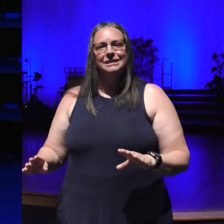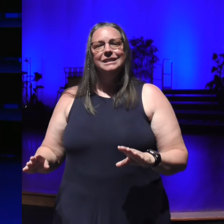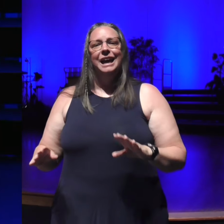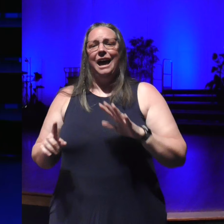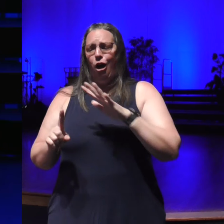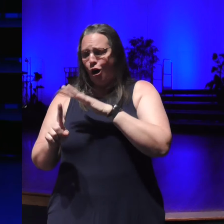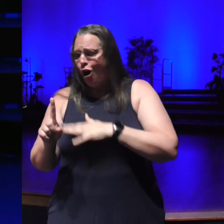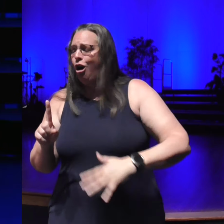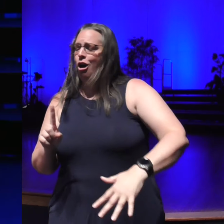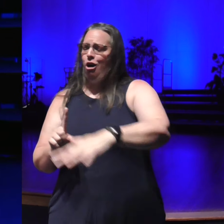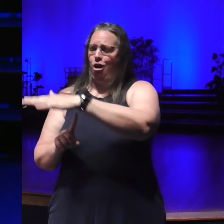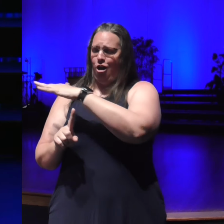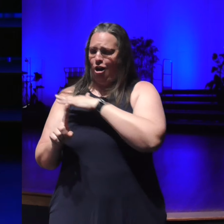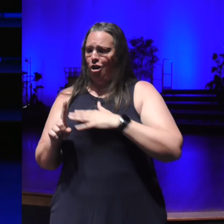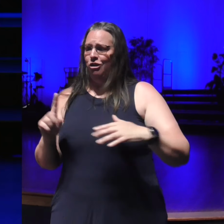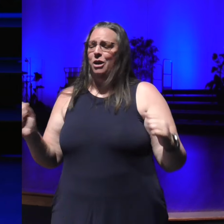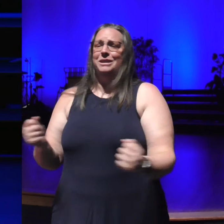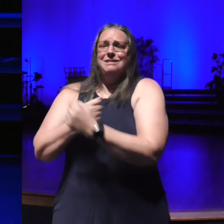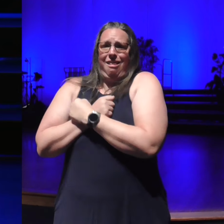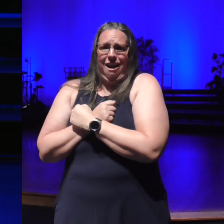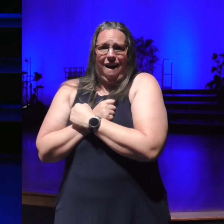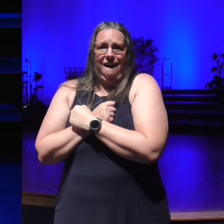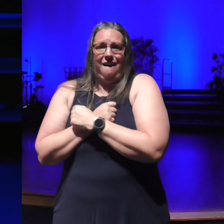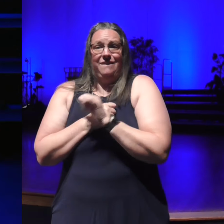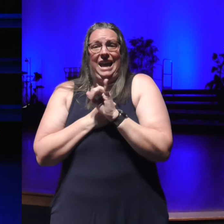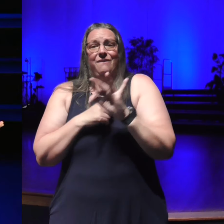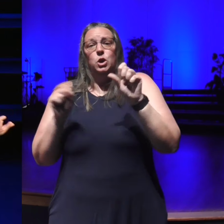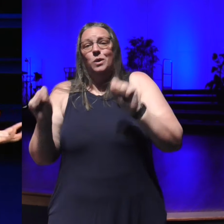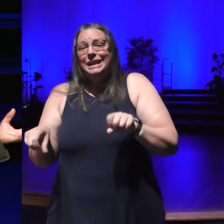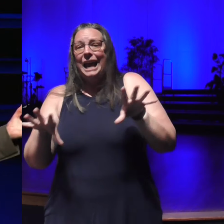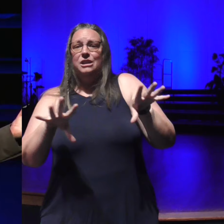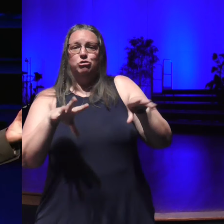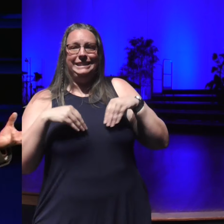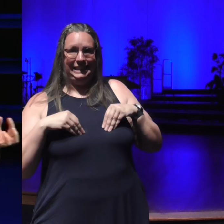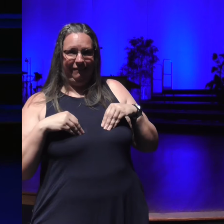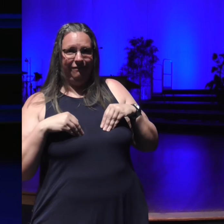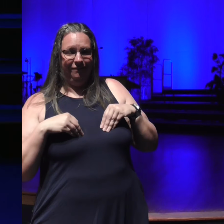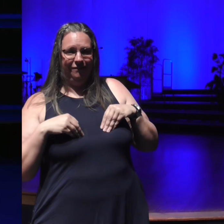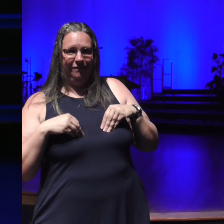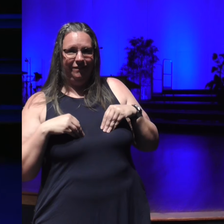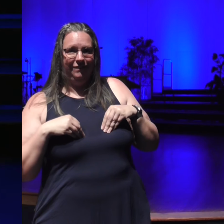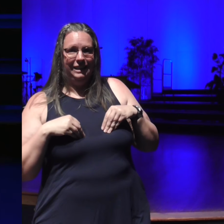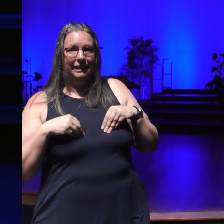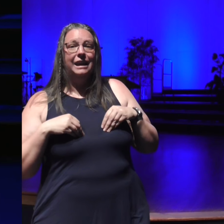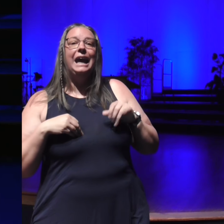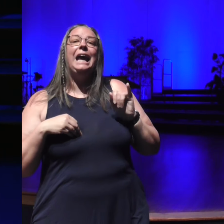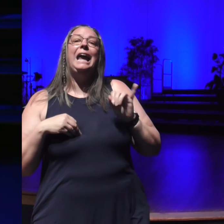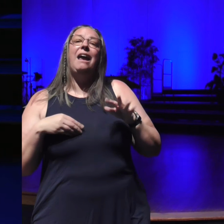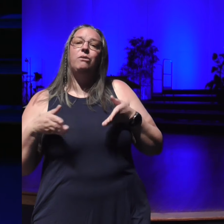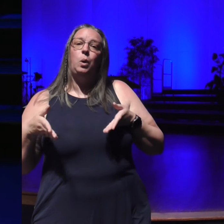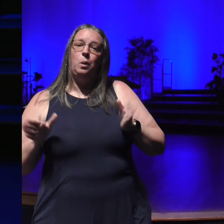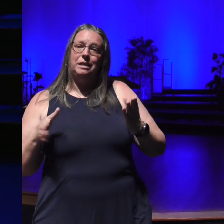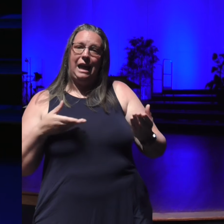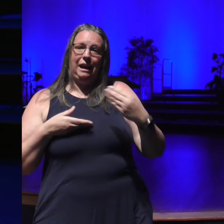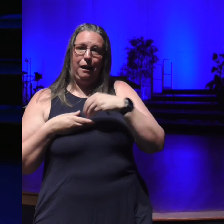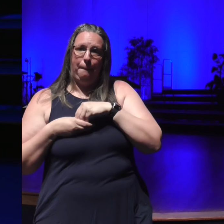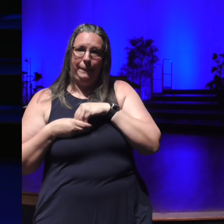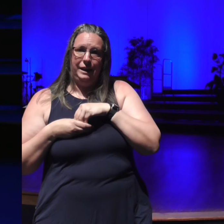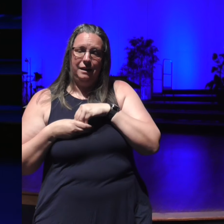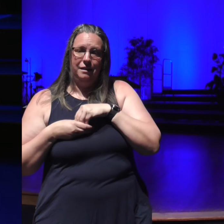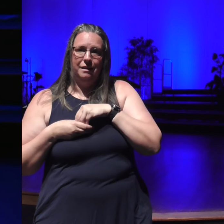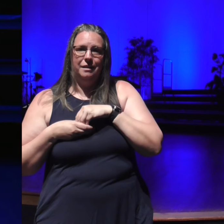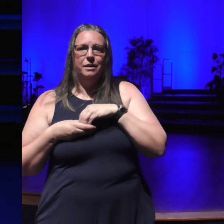the love there is if you can receive it, if you can let it in.